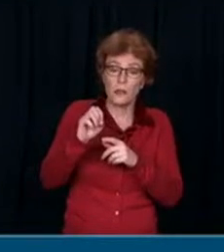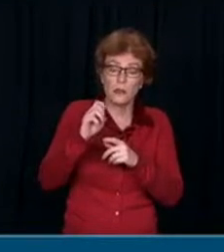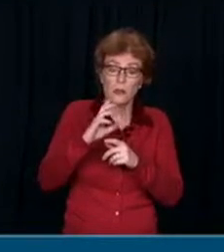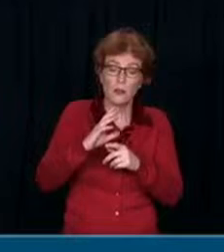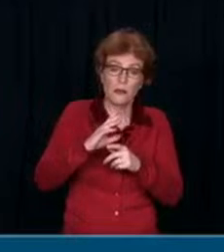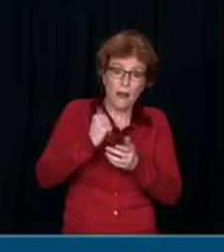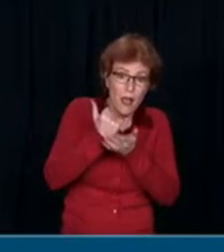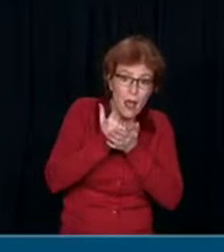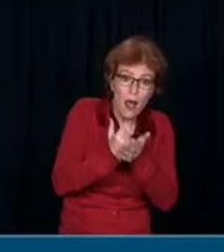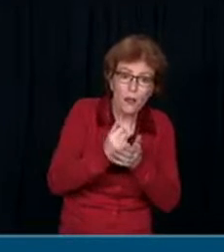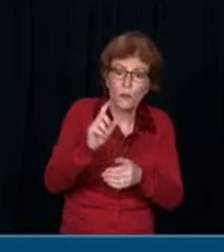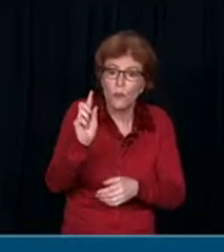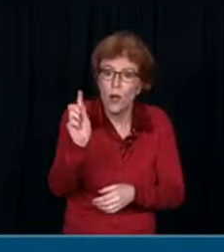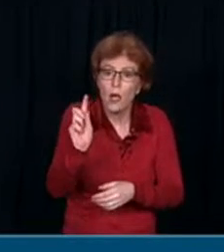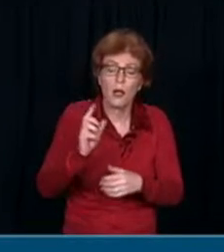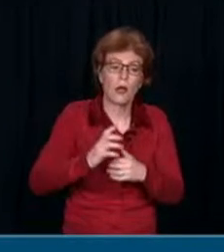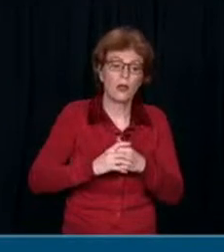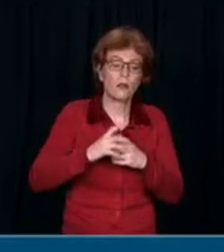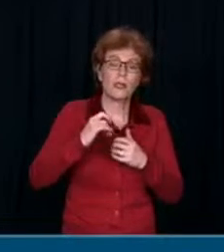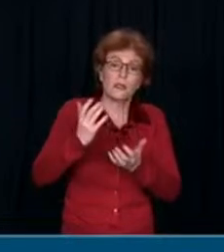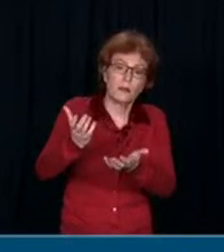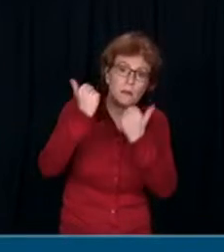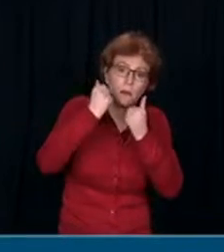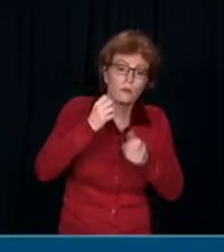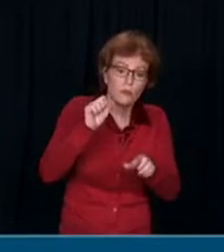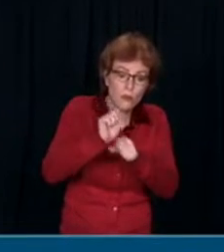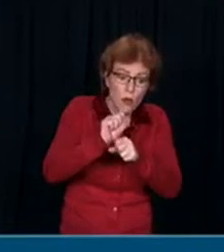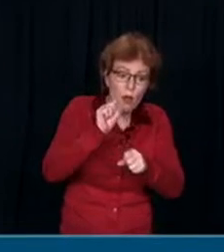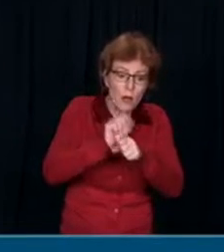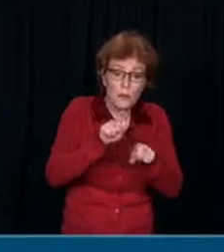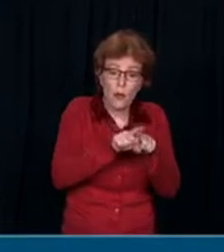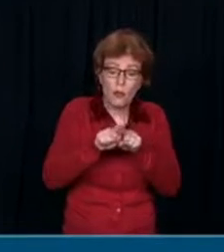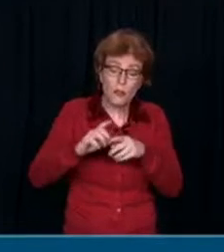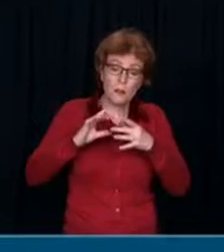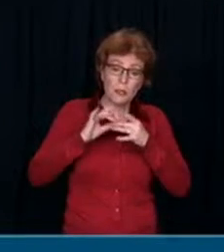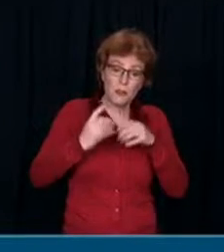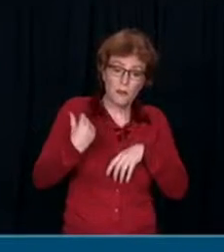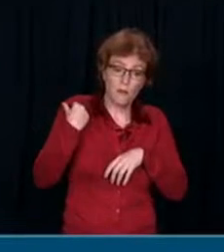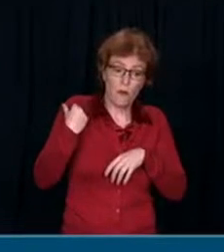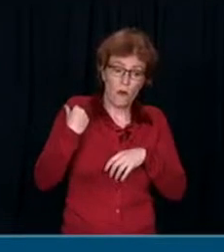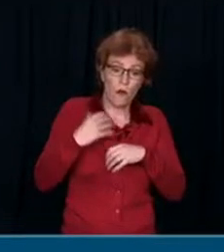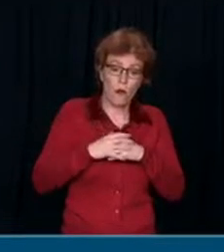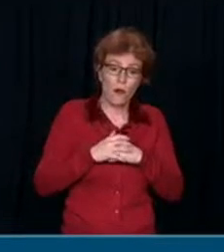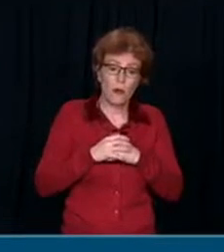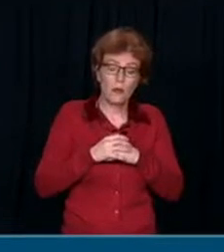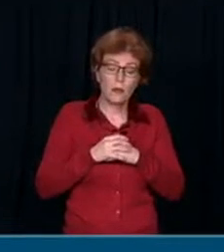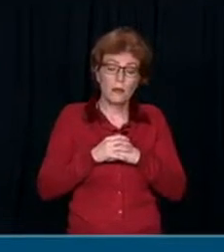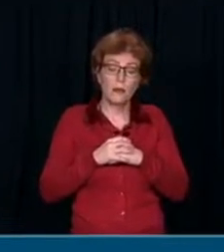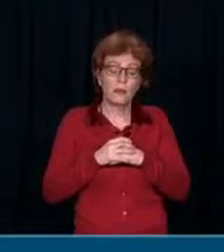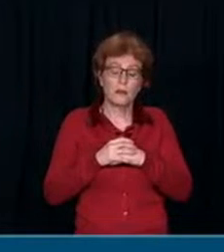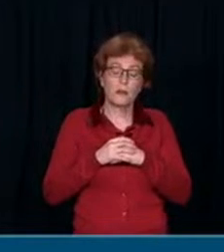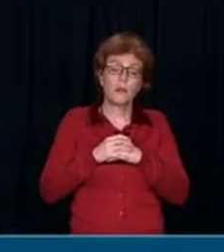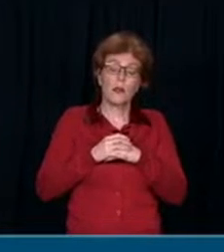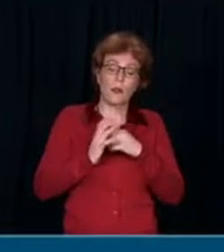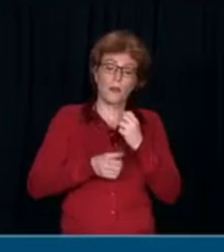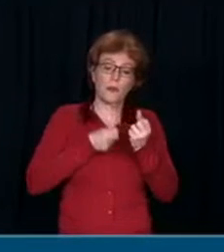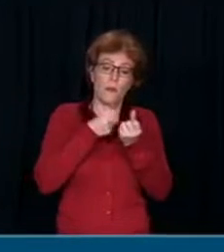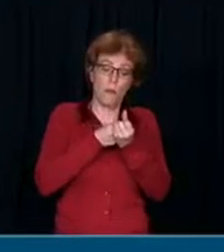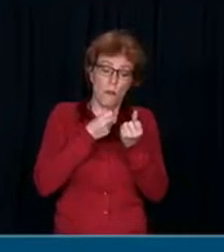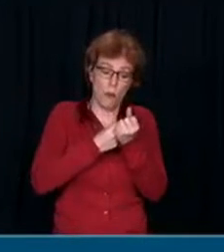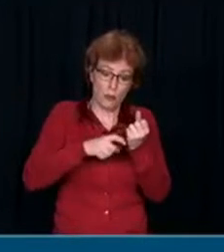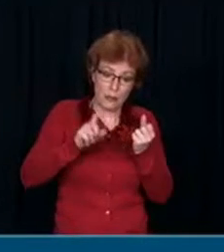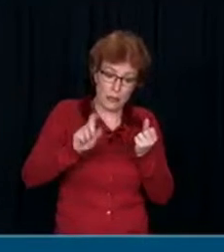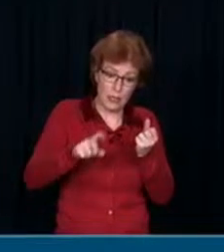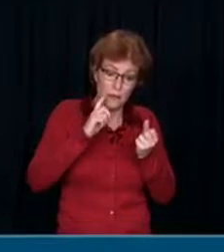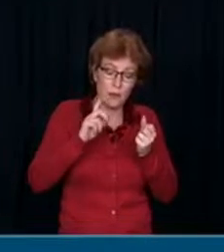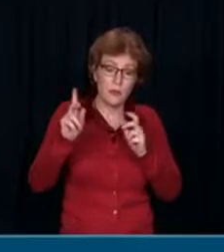We need to bring in jobs, and also, as I mentioned earlier, the support needed so